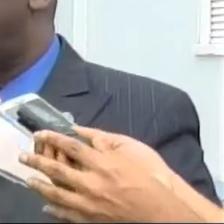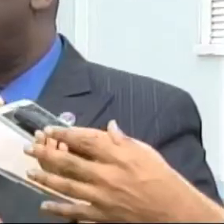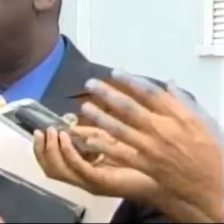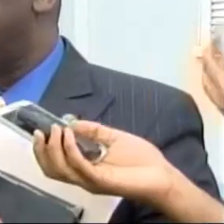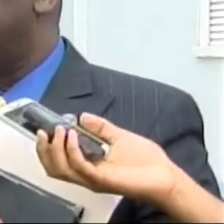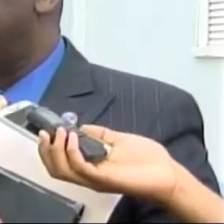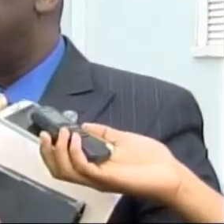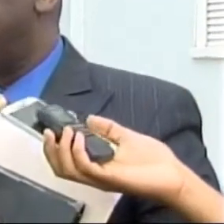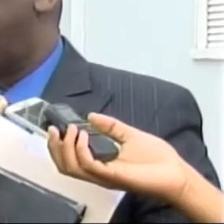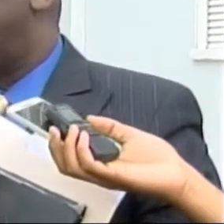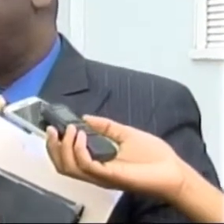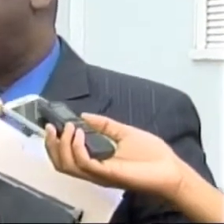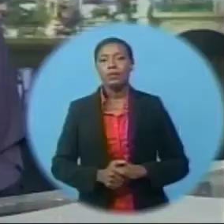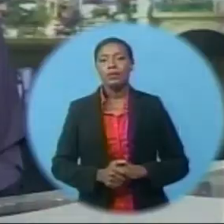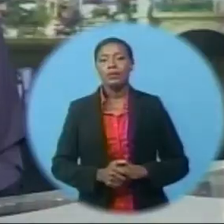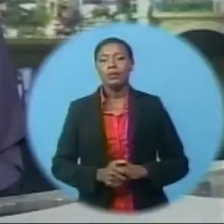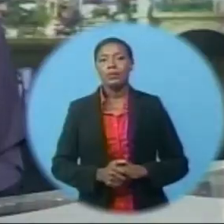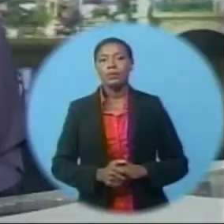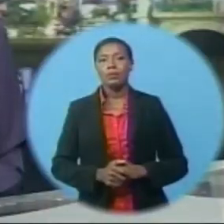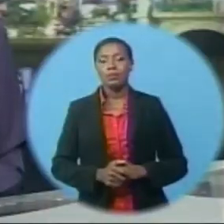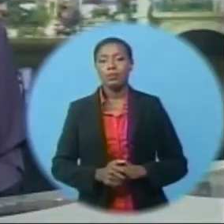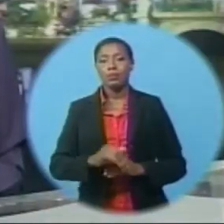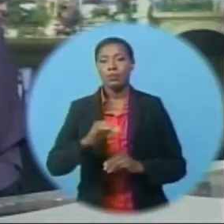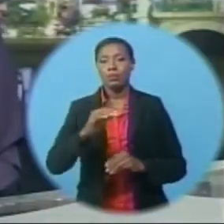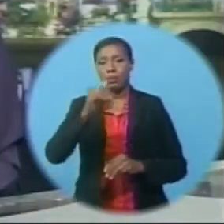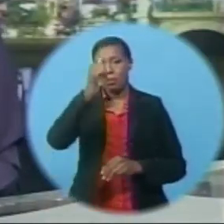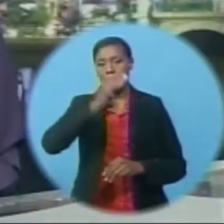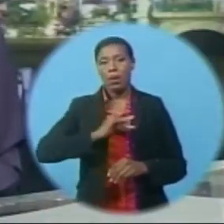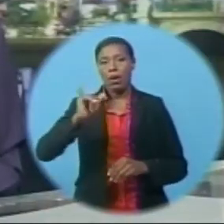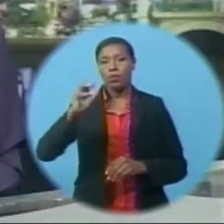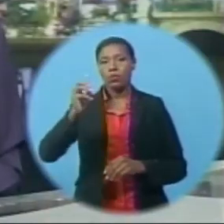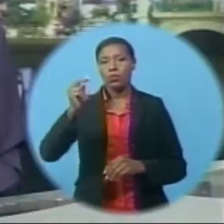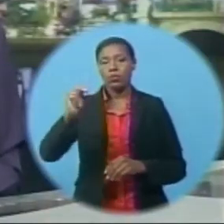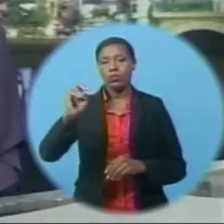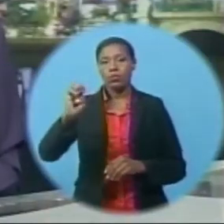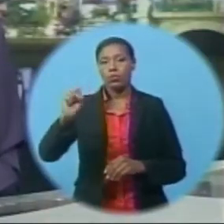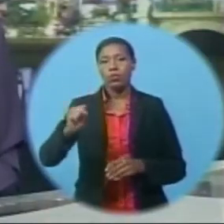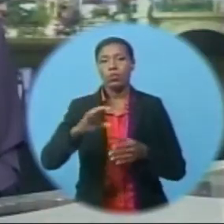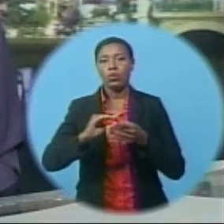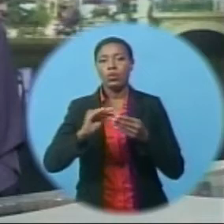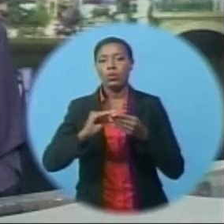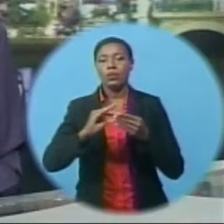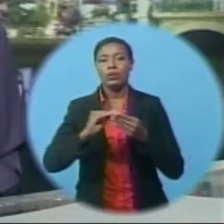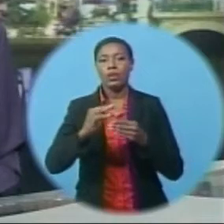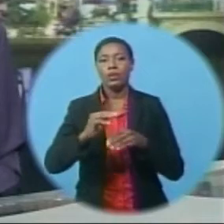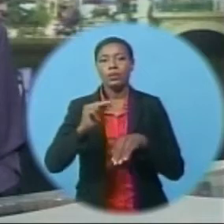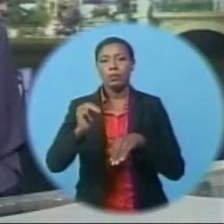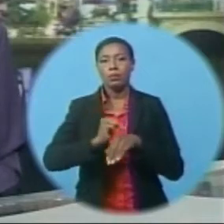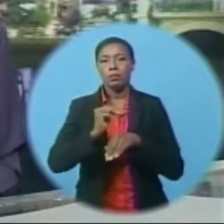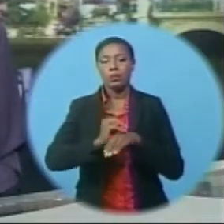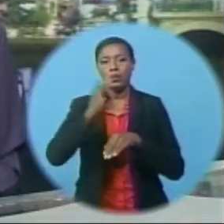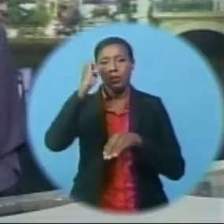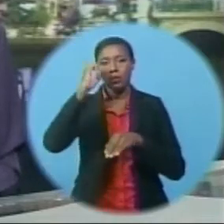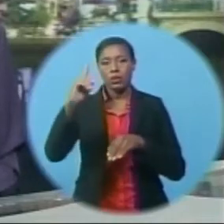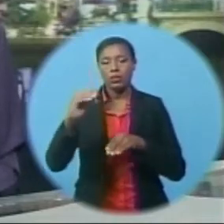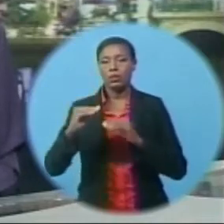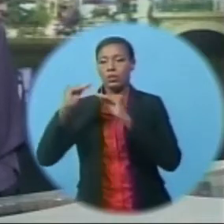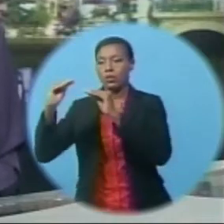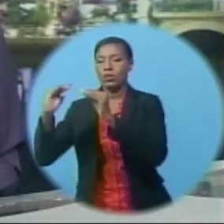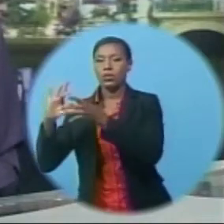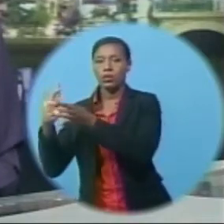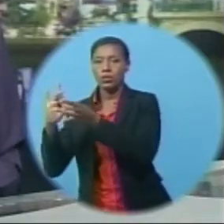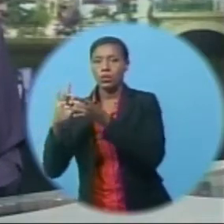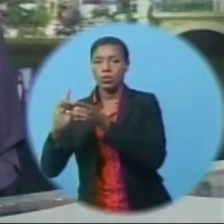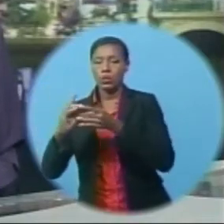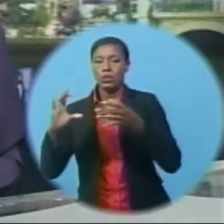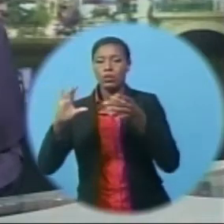due course. Mr. Jones also commented on the rocky relationship between the ministry and the teachers' unions,